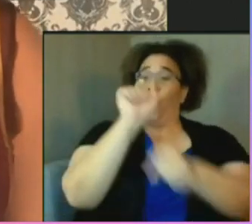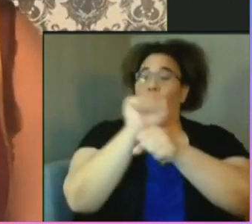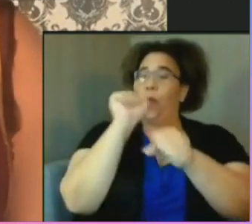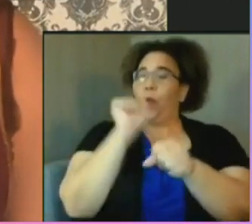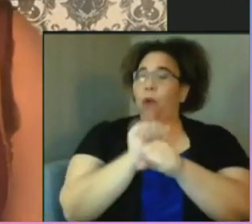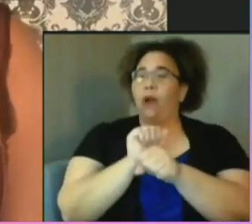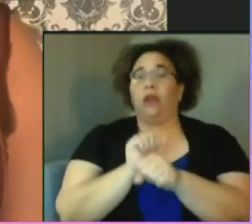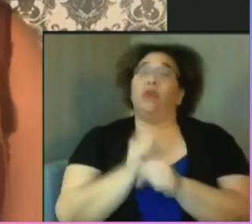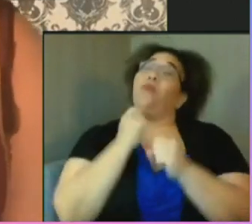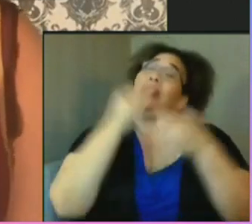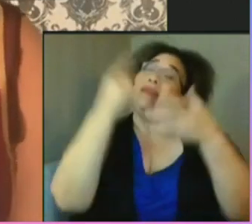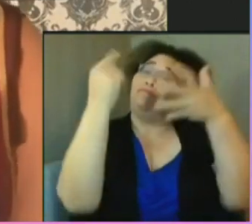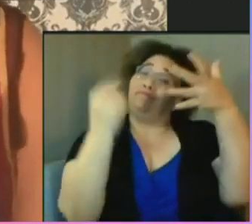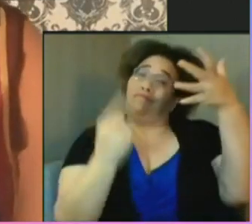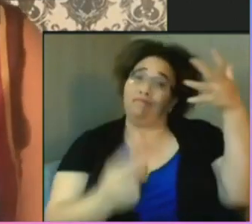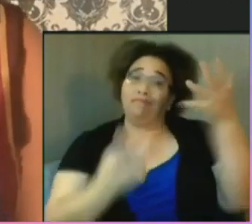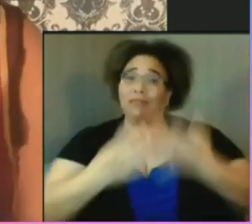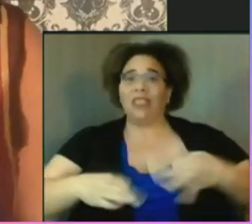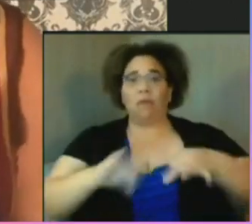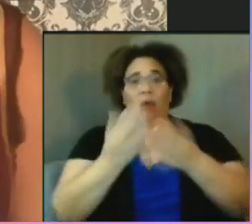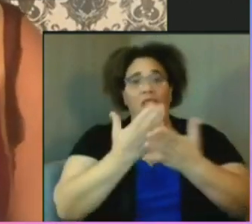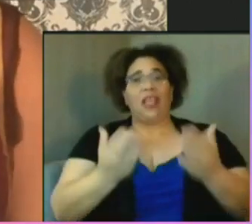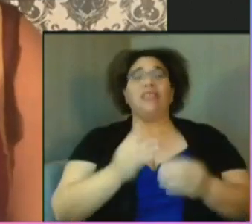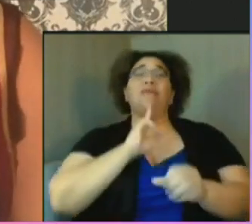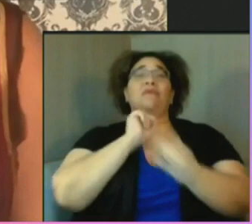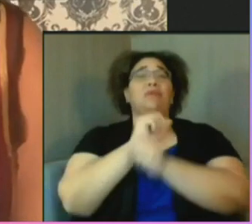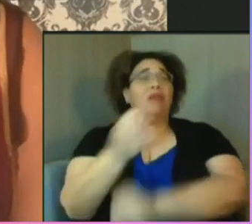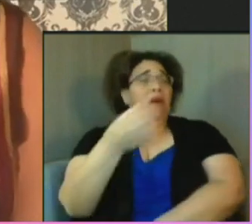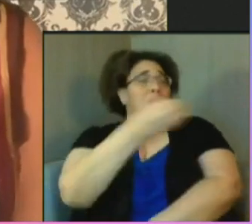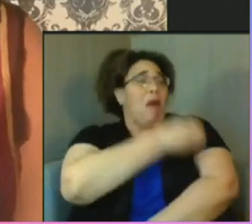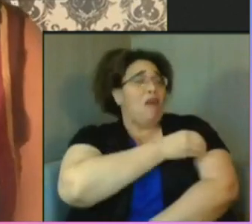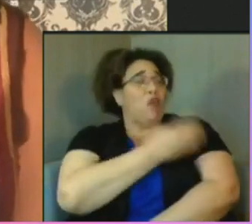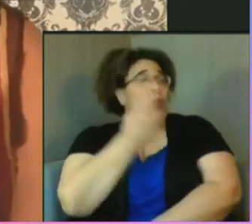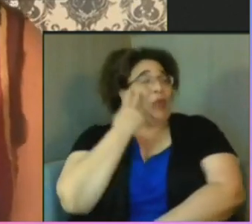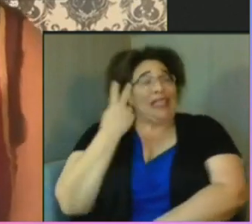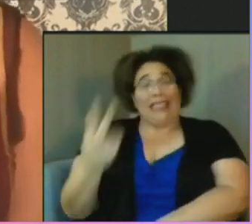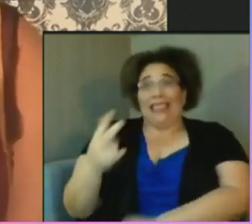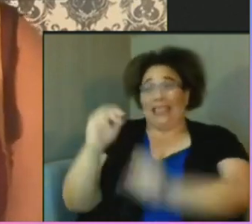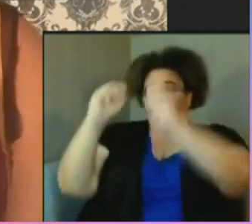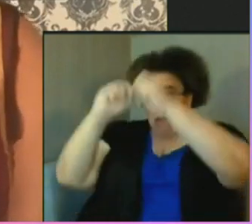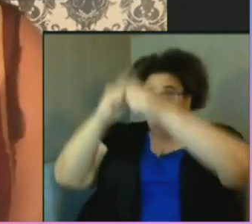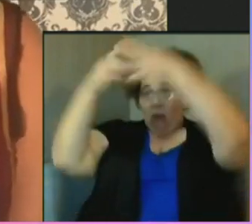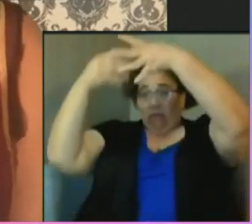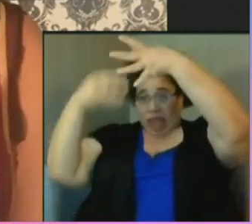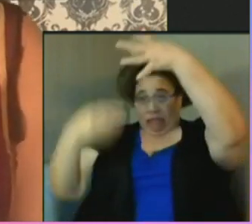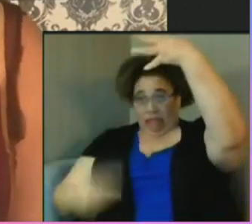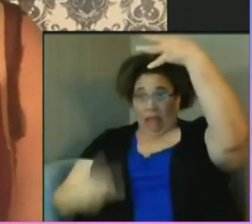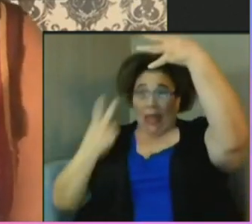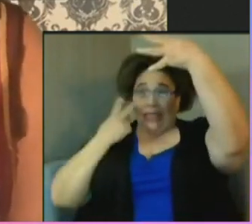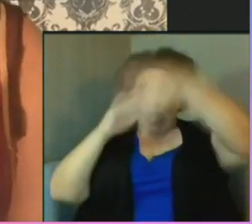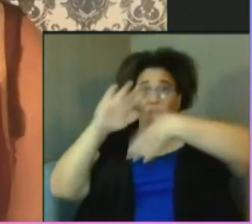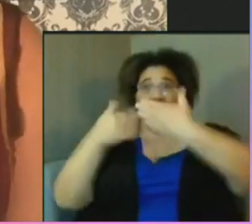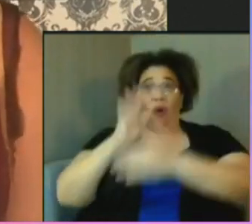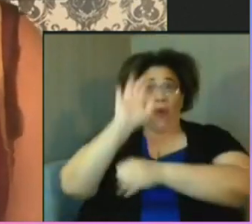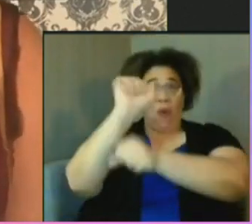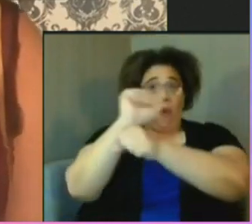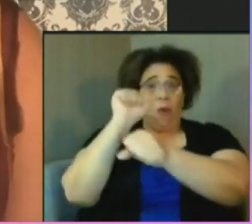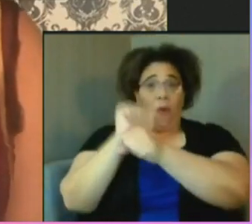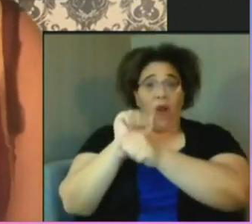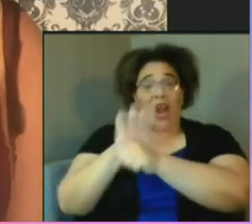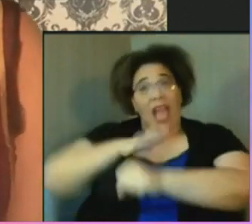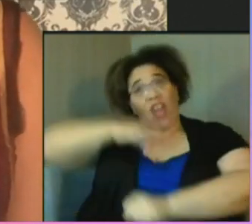that are important about your work that is powerful. People can see it on Instagram and can go to all the places that I just mentioned to see it and to learn